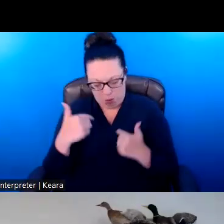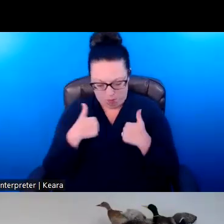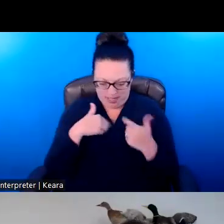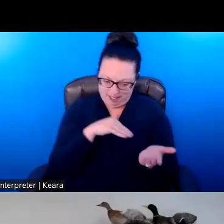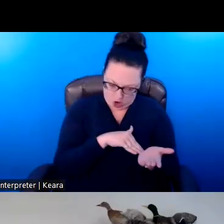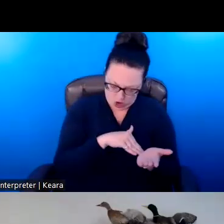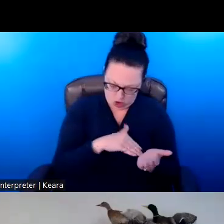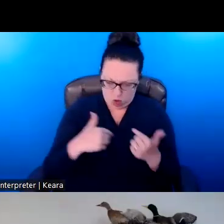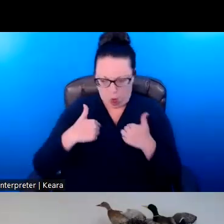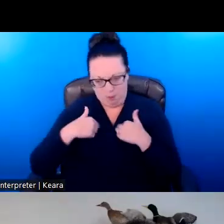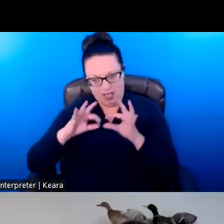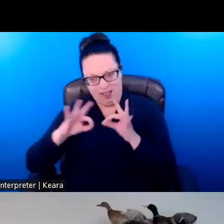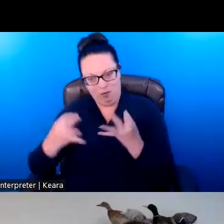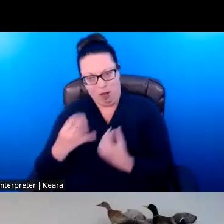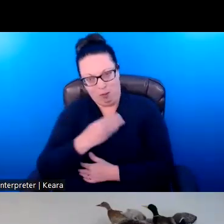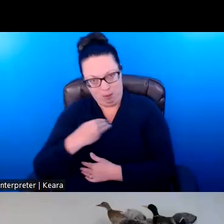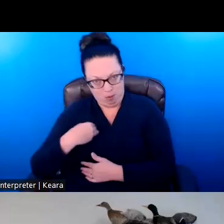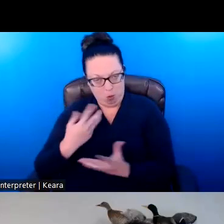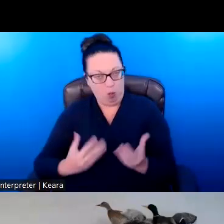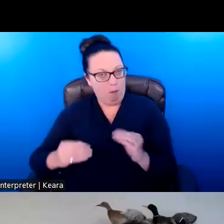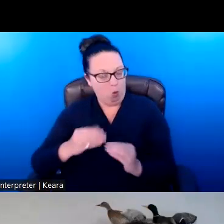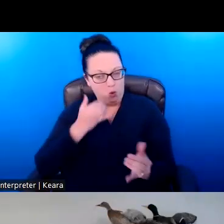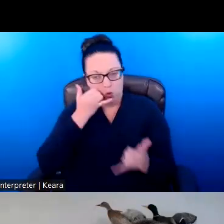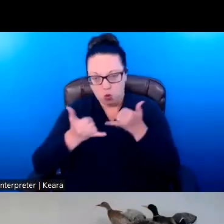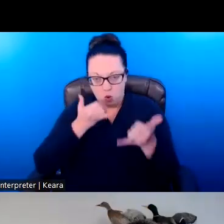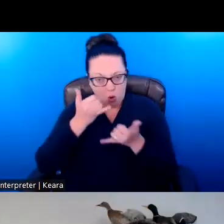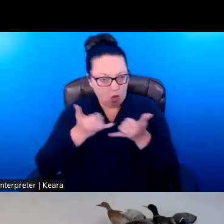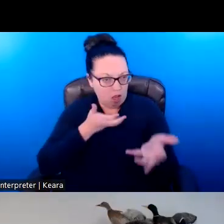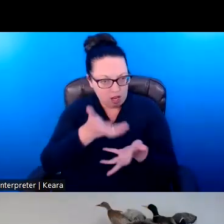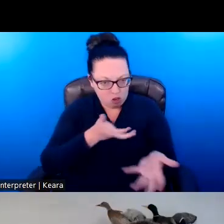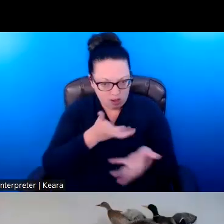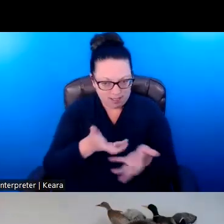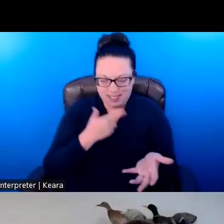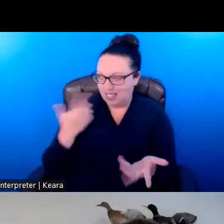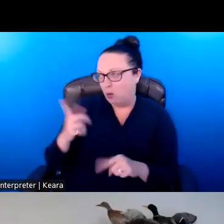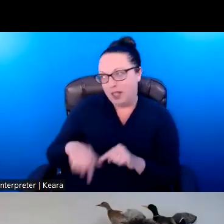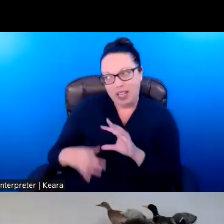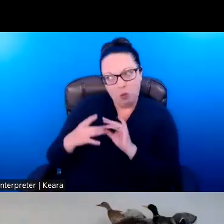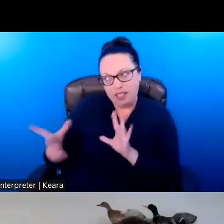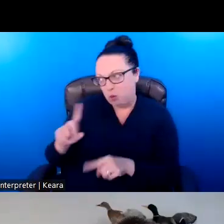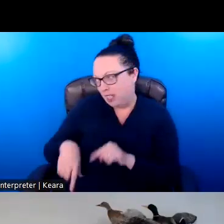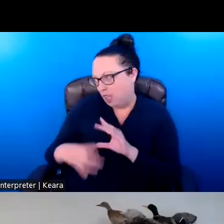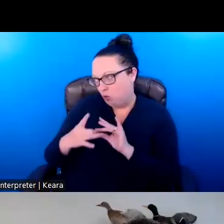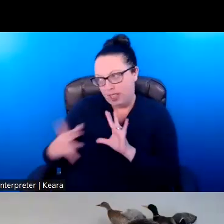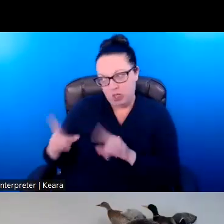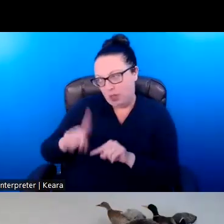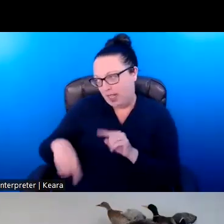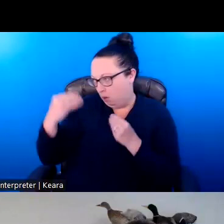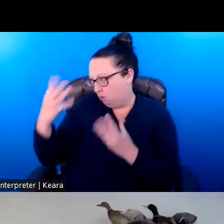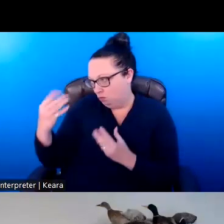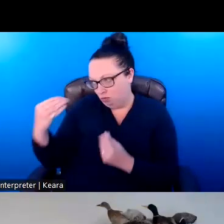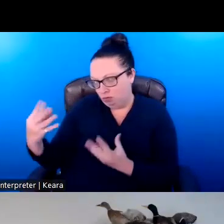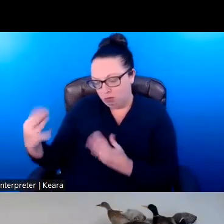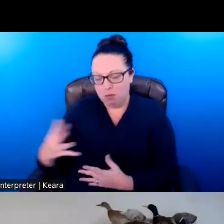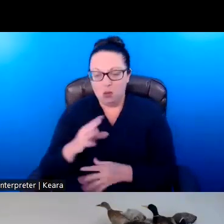family member, the more you can call and try to interact with it. Oh, we don't release information, we can't talk to you, or we can't give you information. As a family